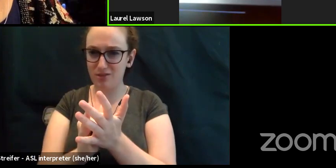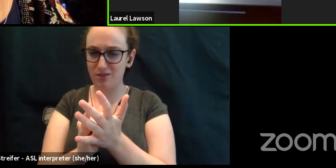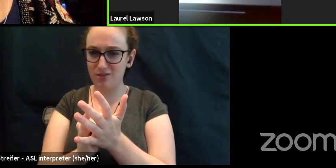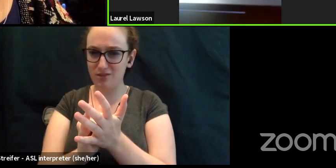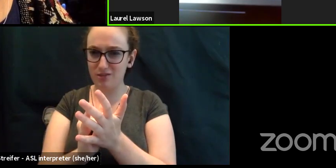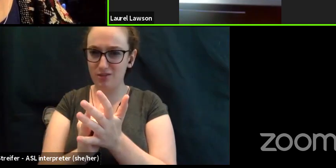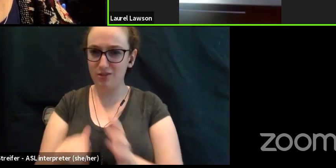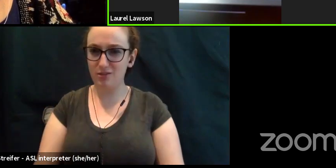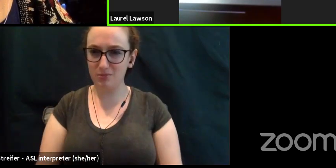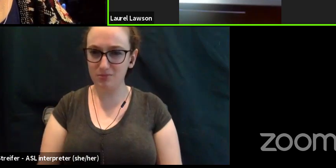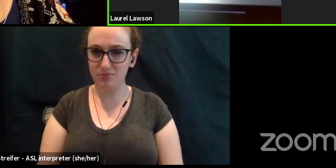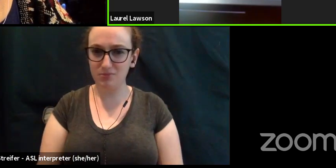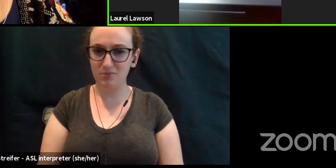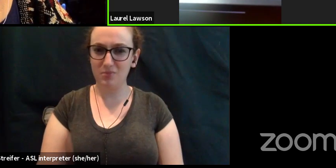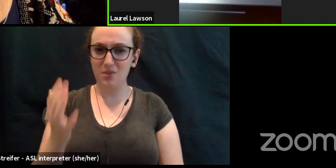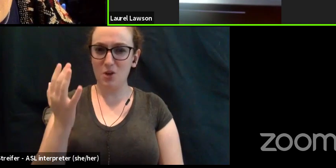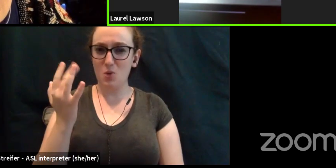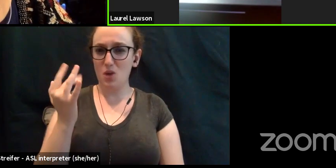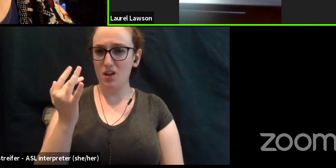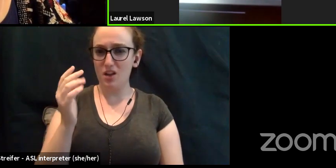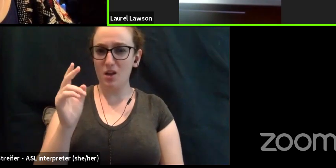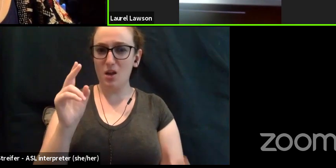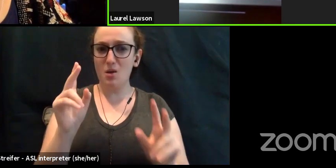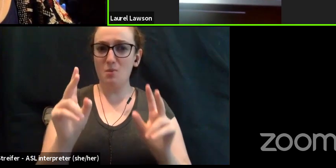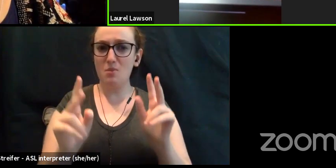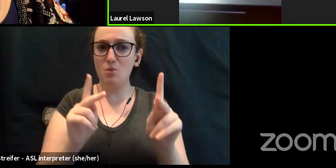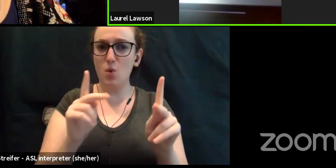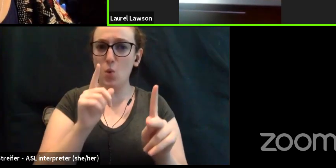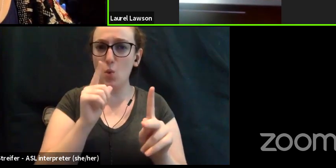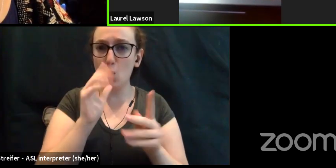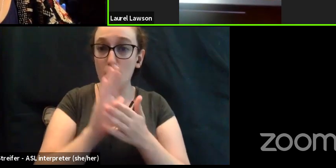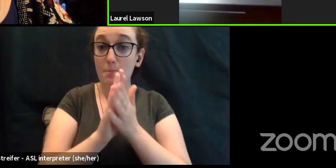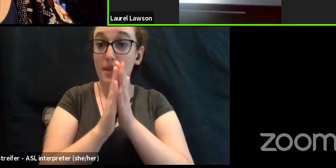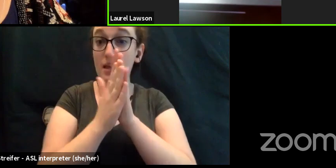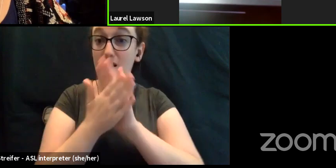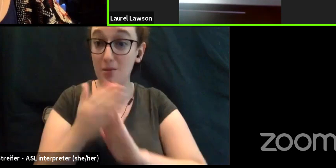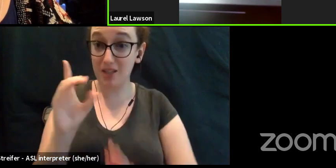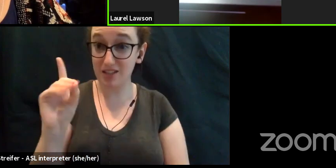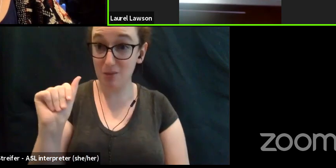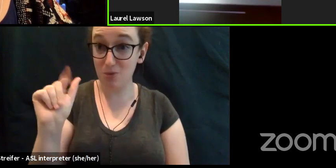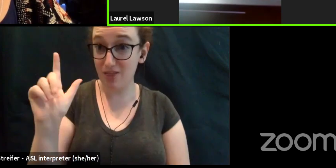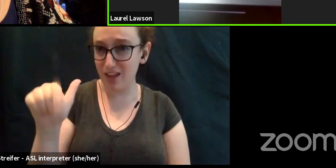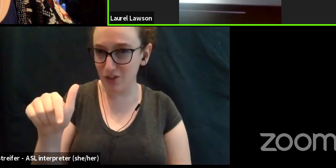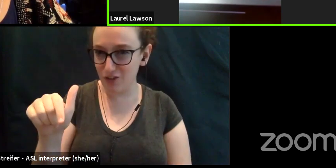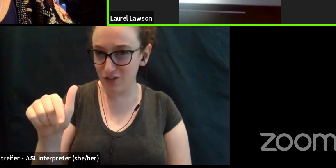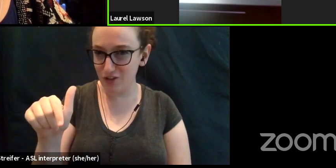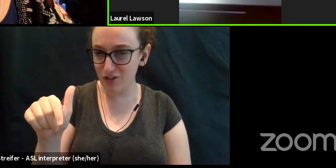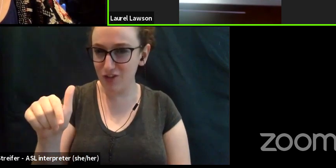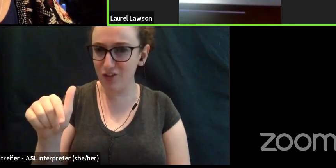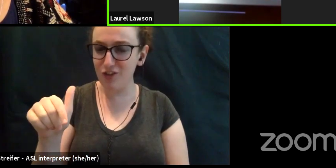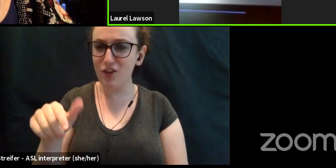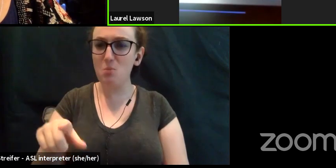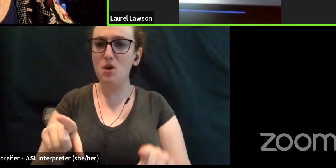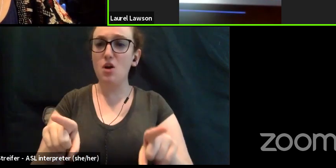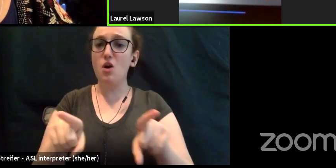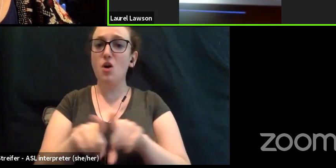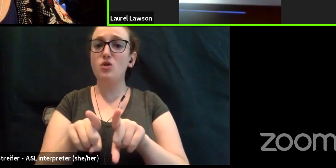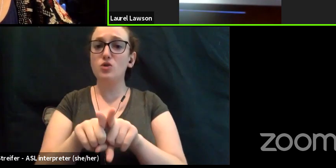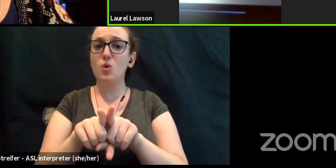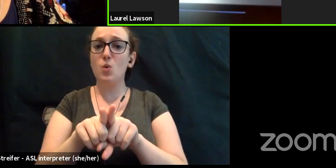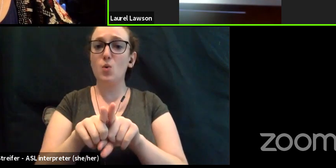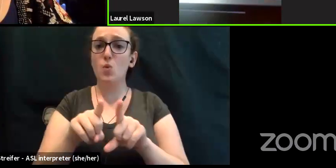even to people who are becoming disabled. but pertinently, our context and